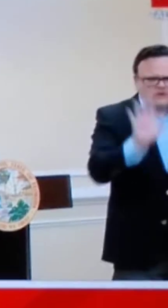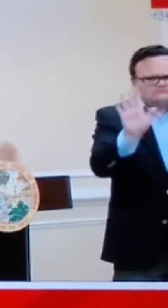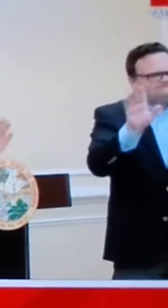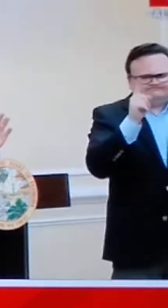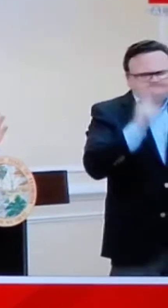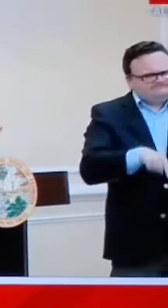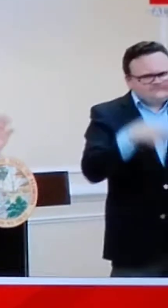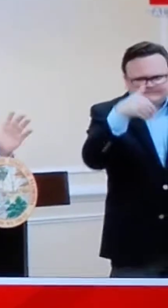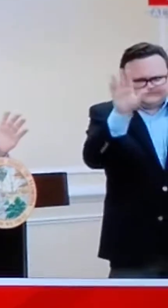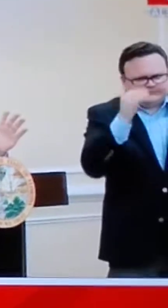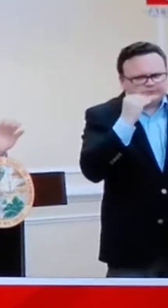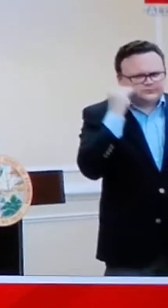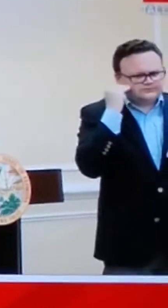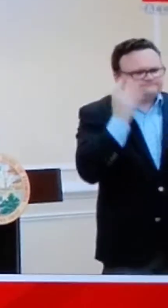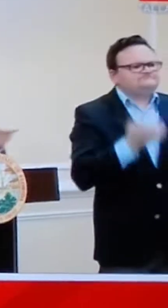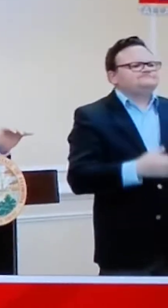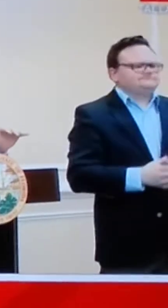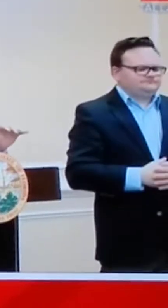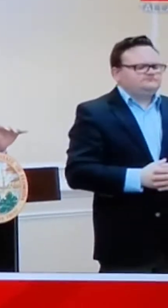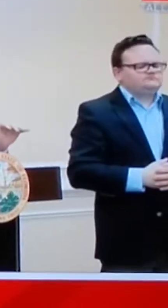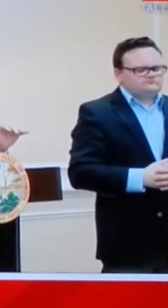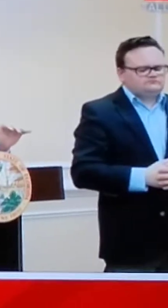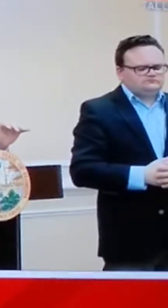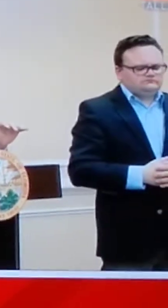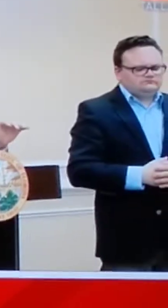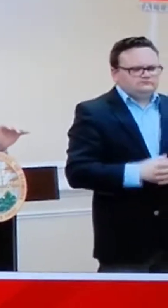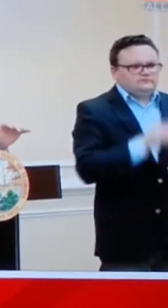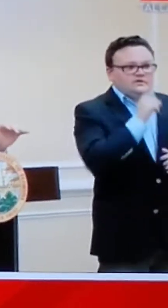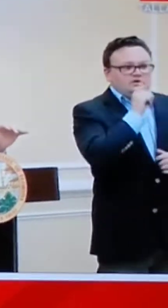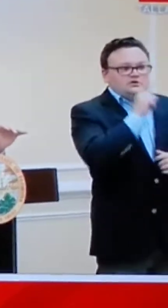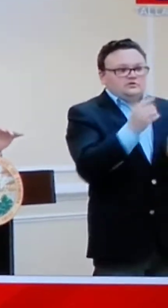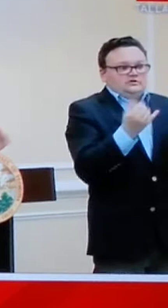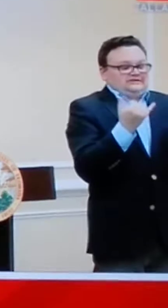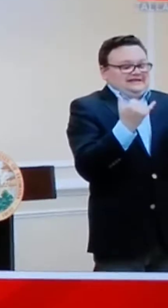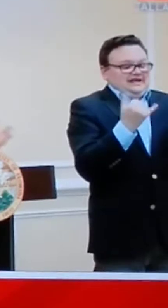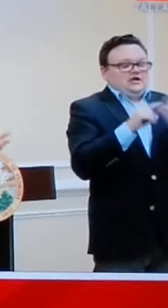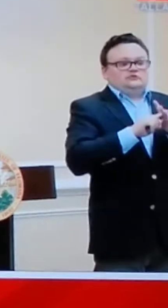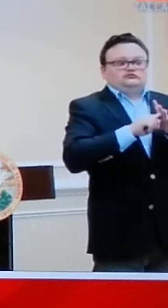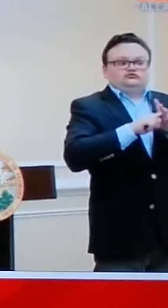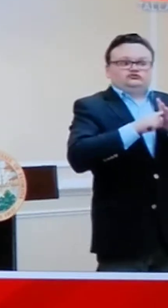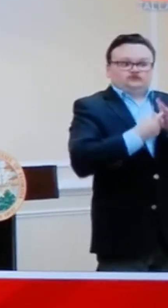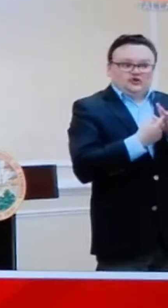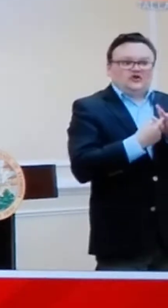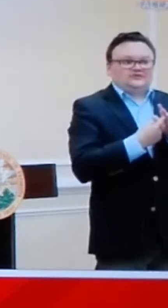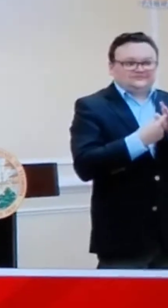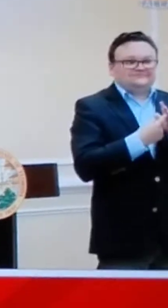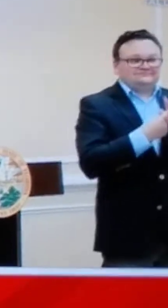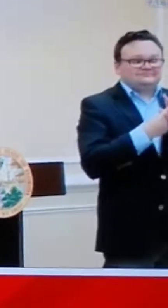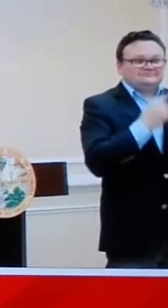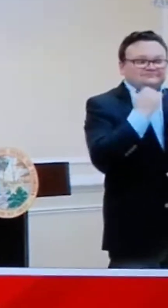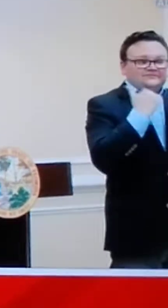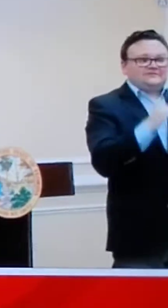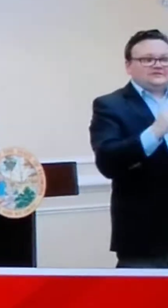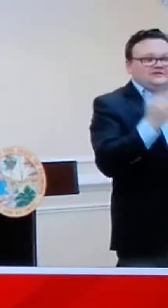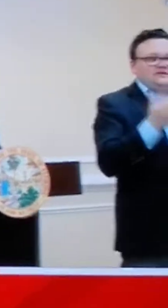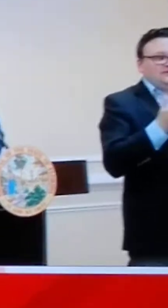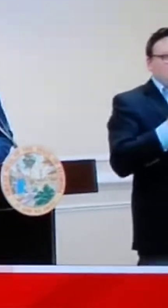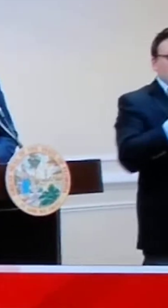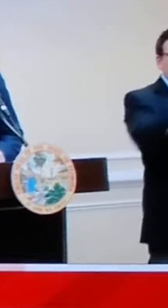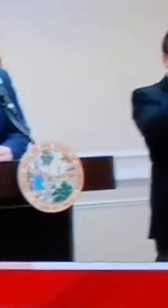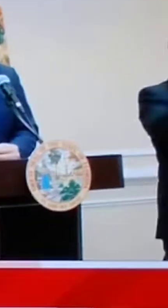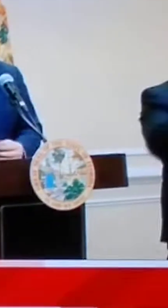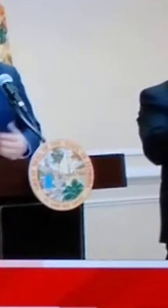in terms of health. Now, we did this. This is the floor for Florida for the foreseeable future. I was in contact with some of the mayors in South Florida,